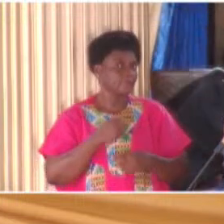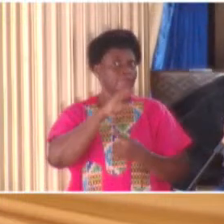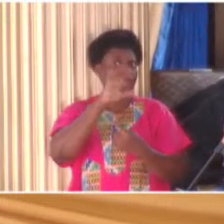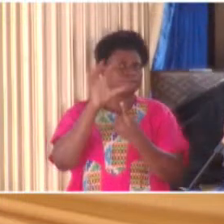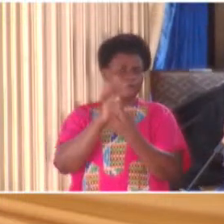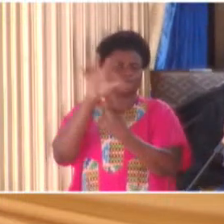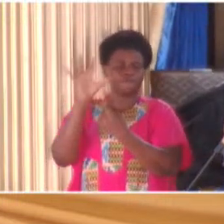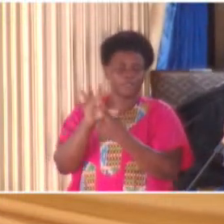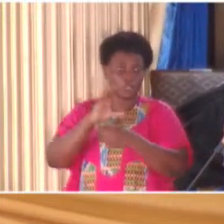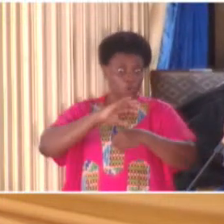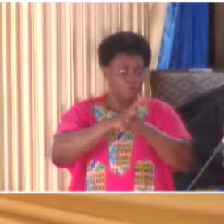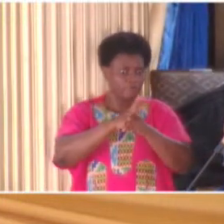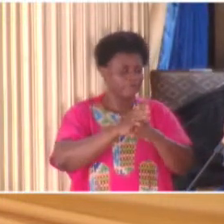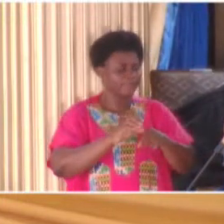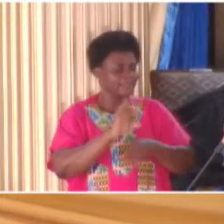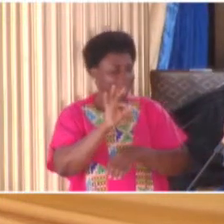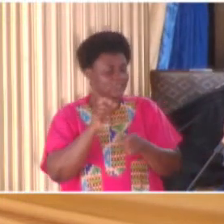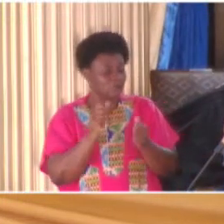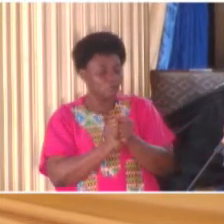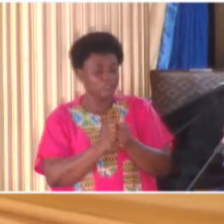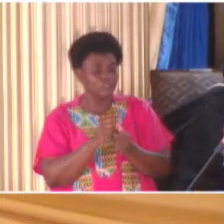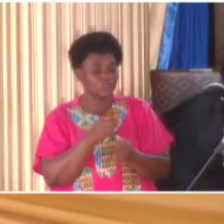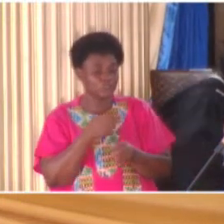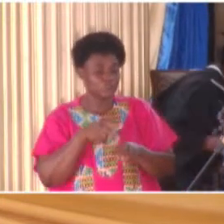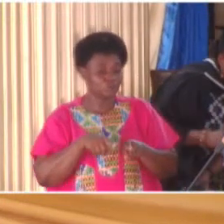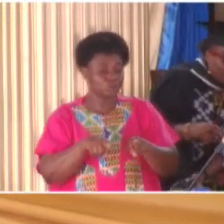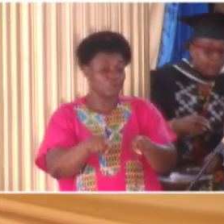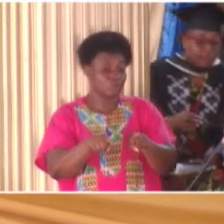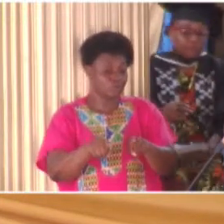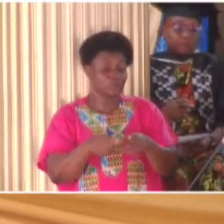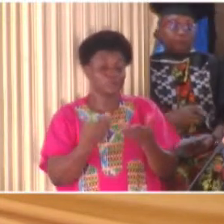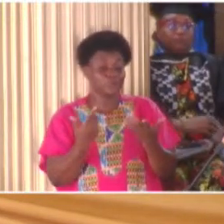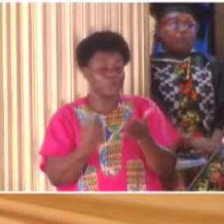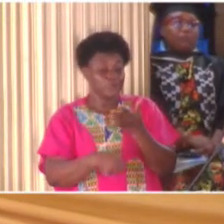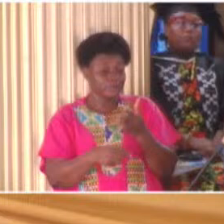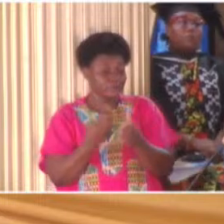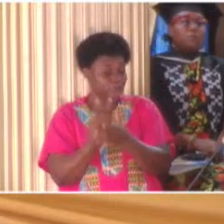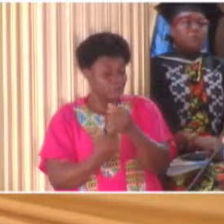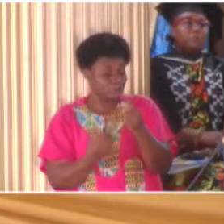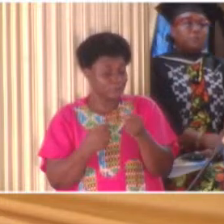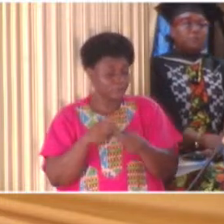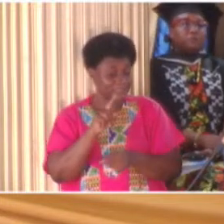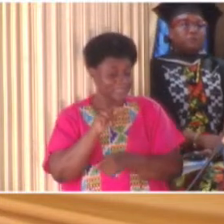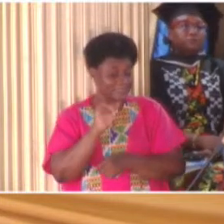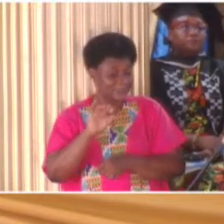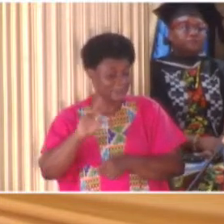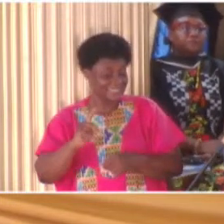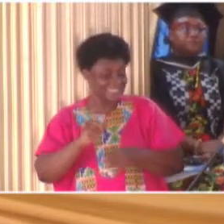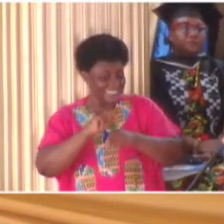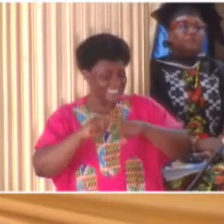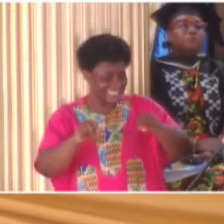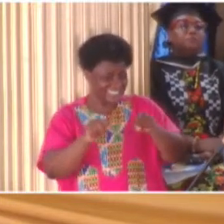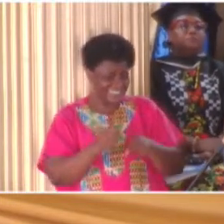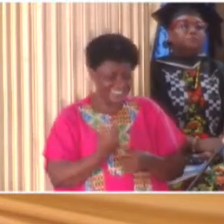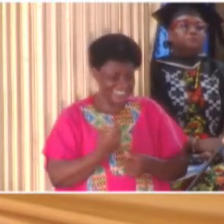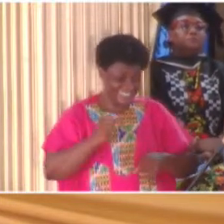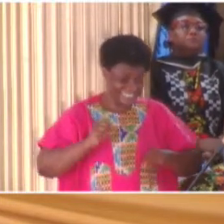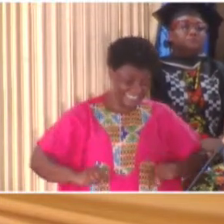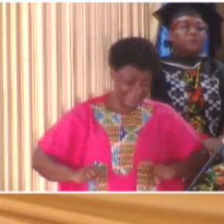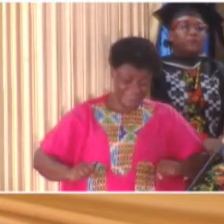the COVID-19 together with the double track system, where a 12-week semester worth of coursework was taught in 6